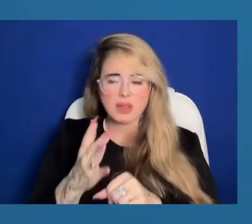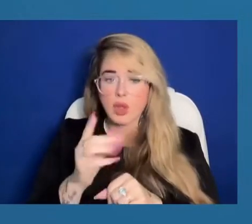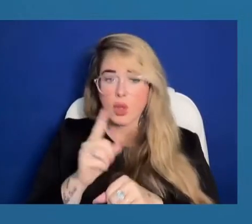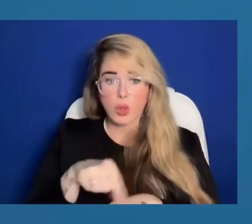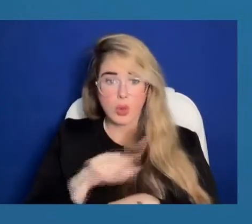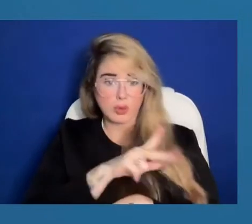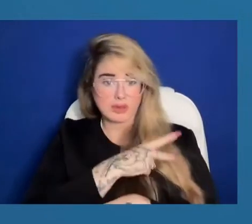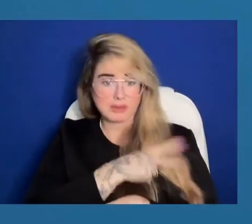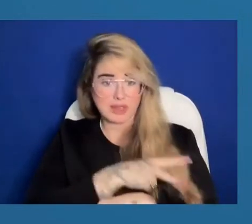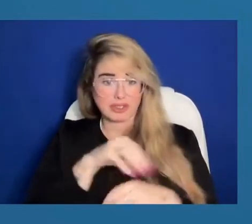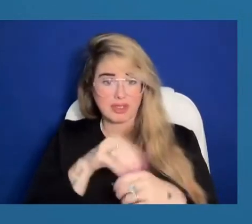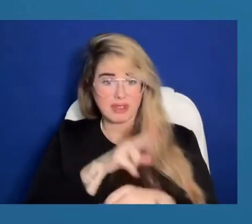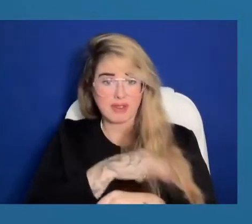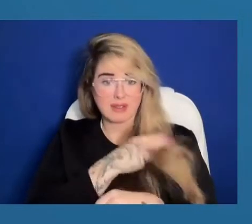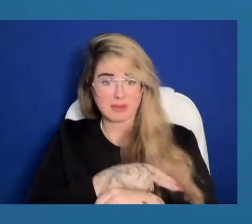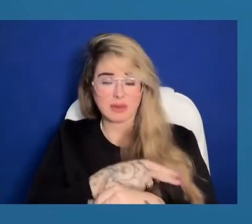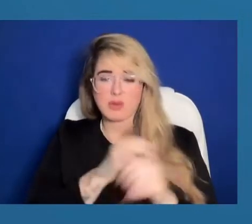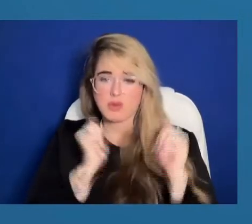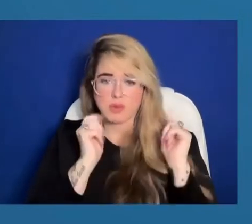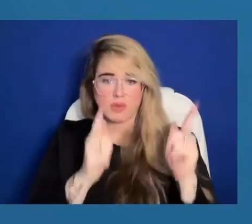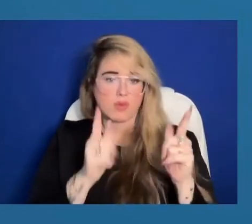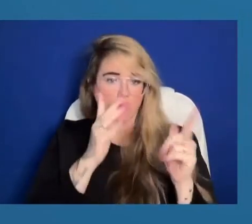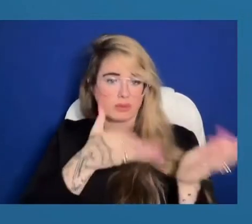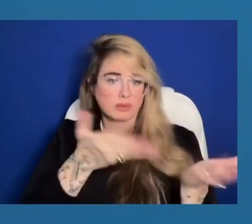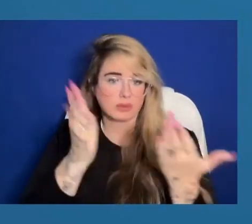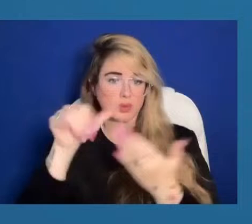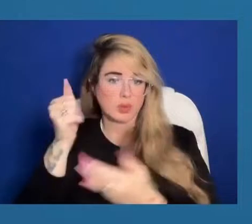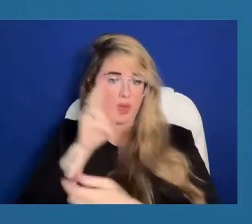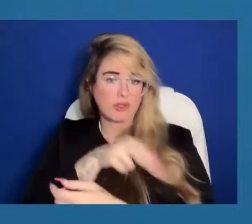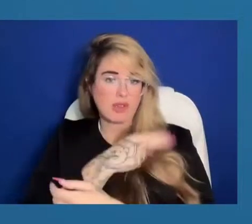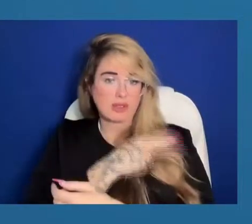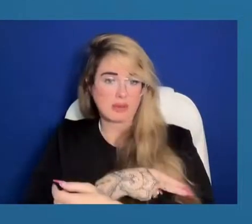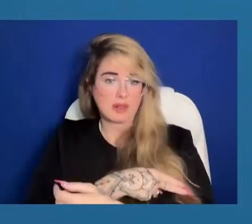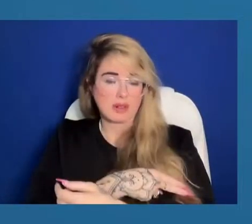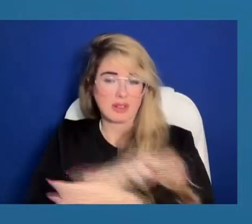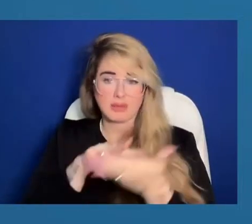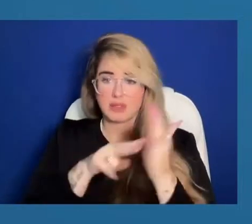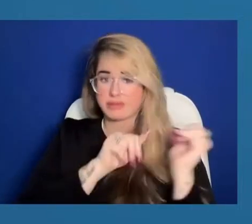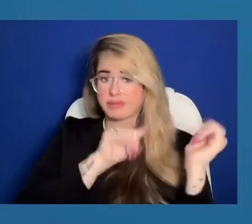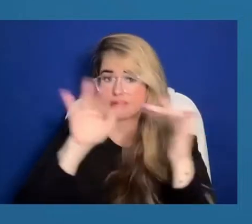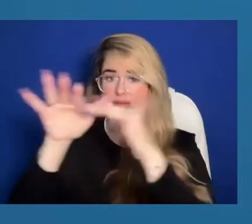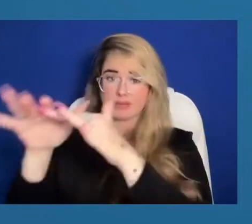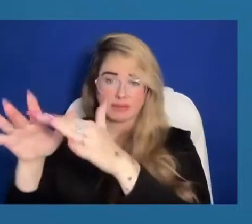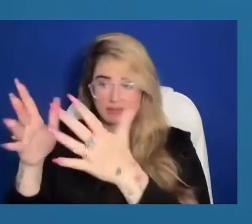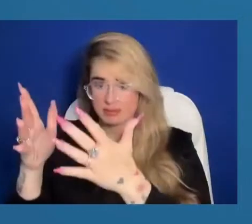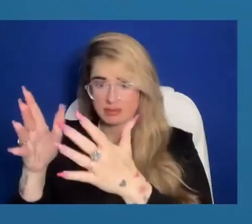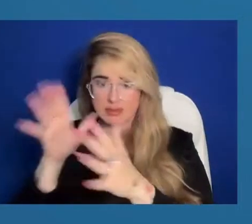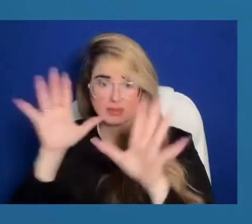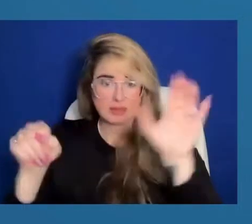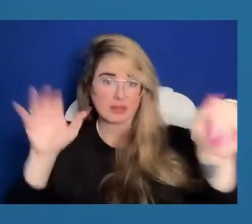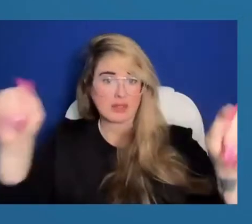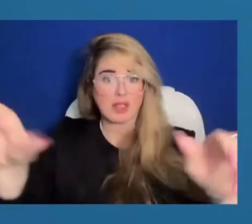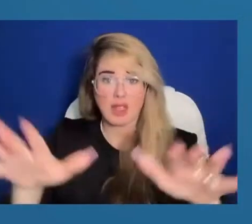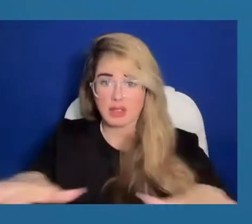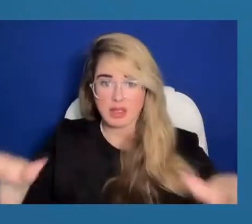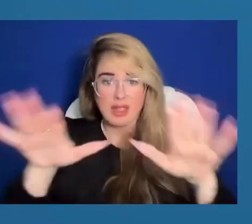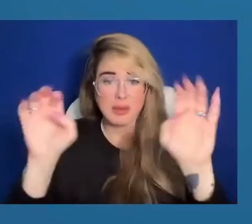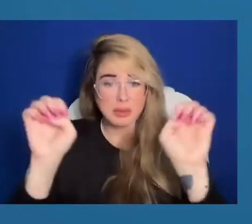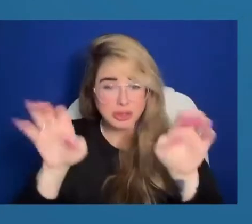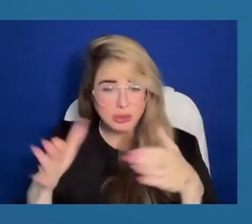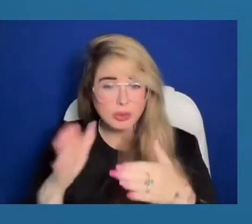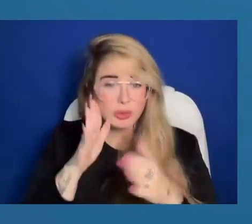patients, everybody is going to go to other hospitals. So nobody is safe. Emergency rooms are going to be